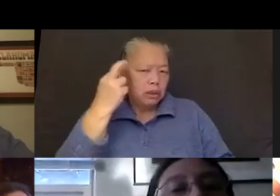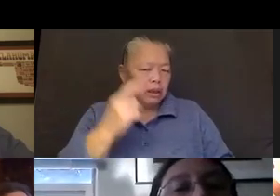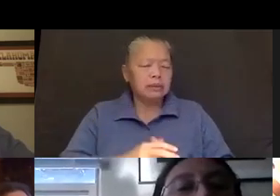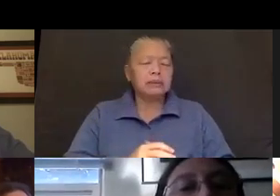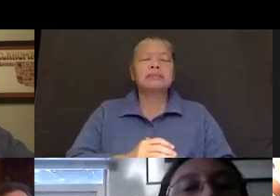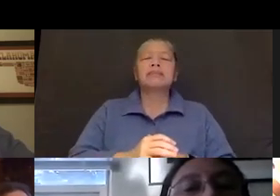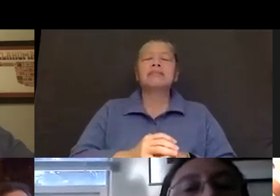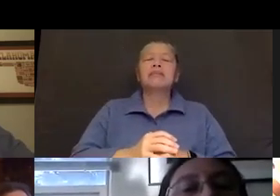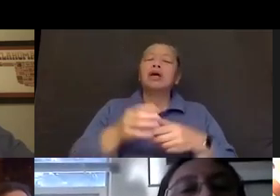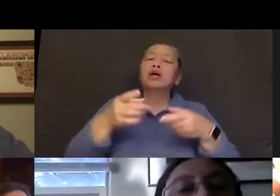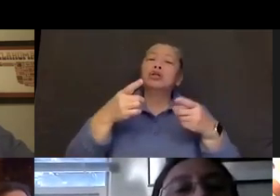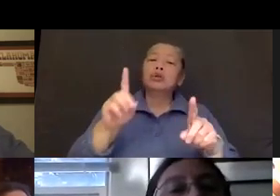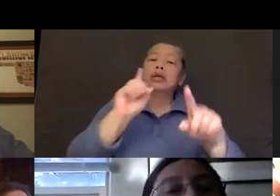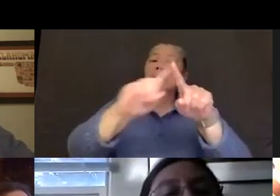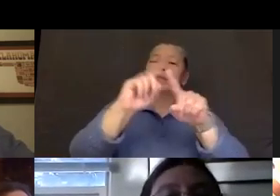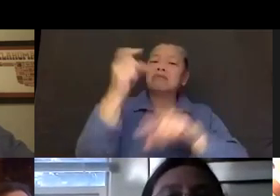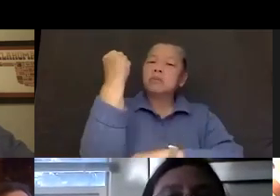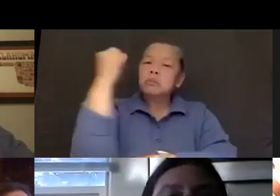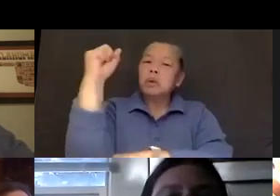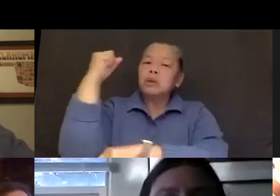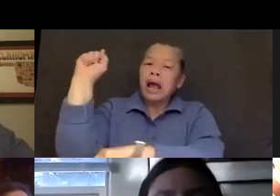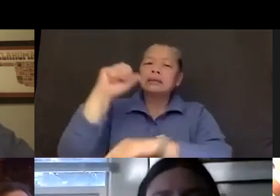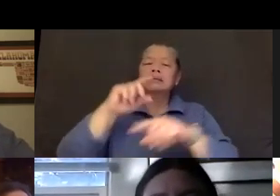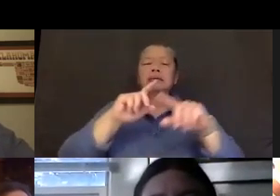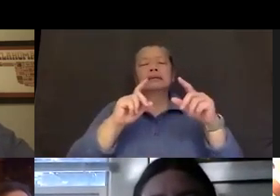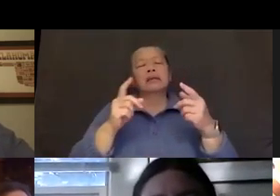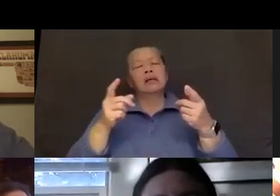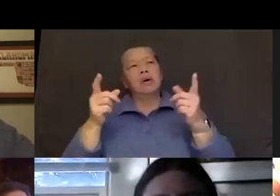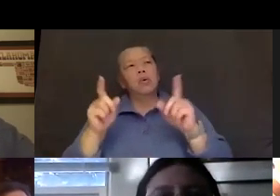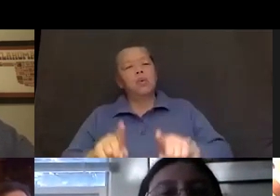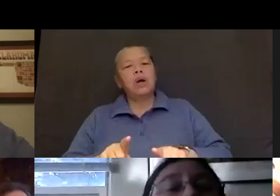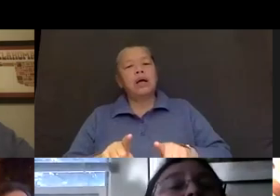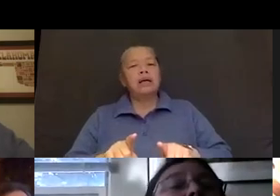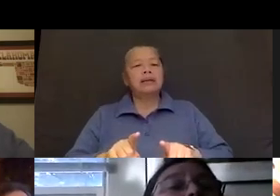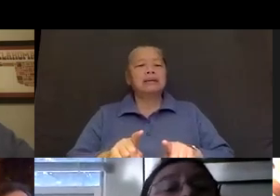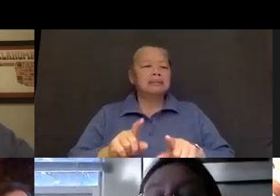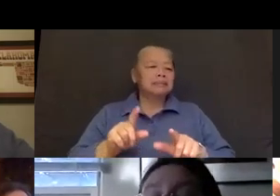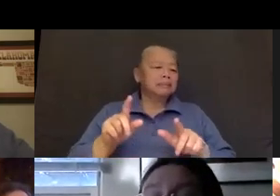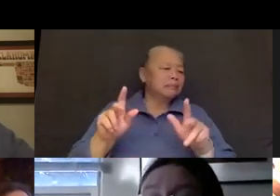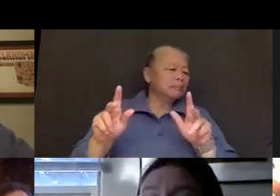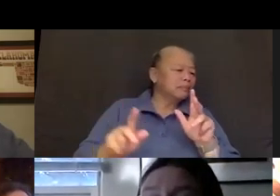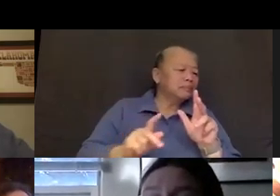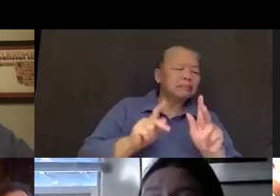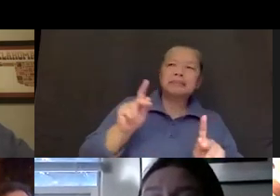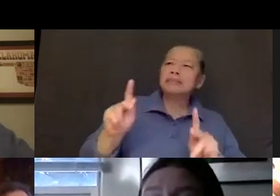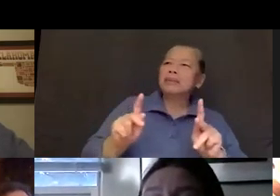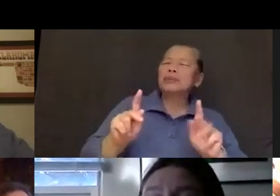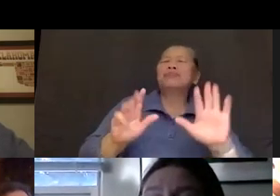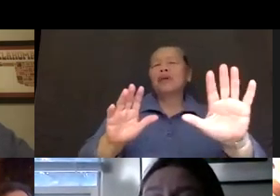some of the protests and often when individuals, what we have known is that majority of individuals